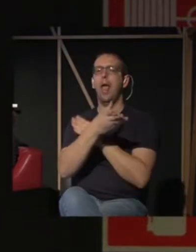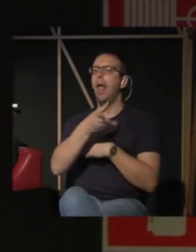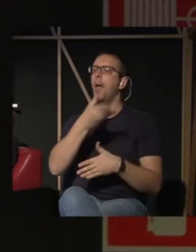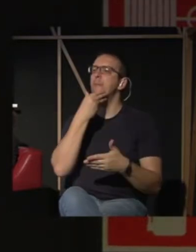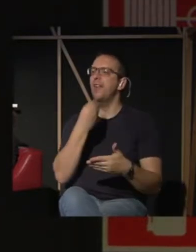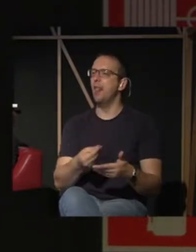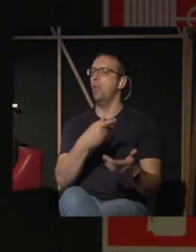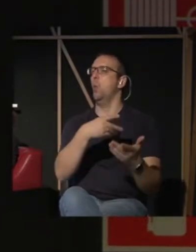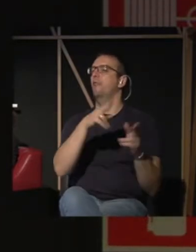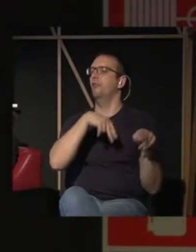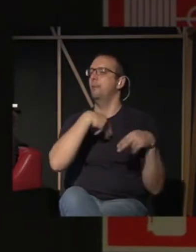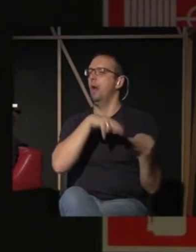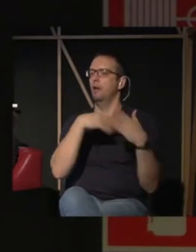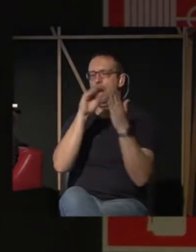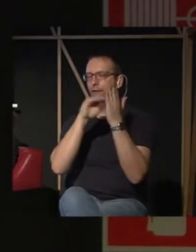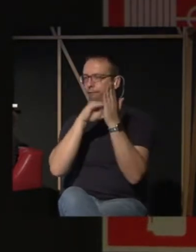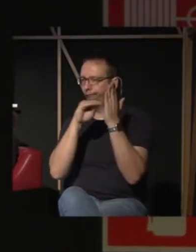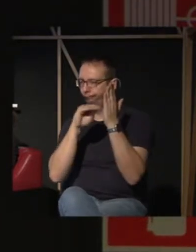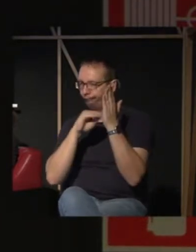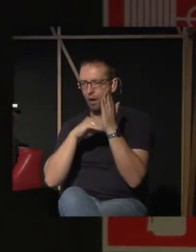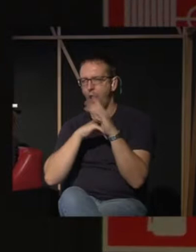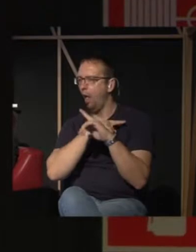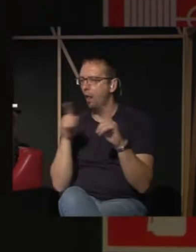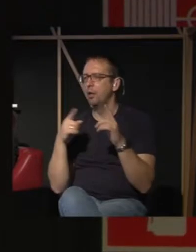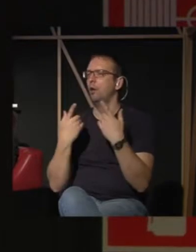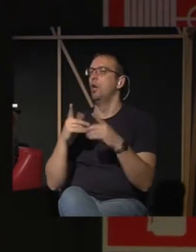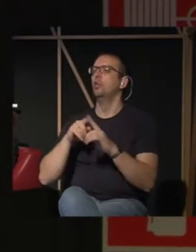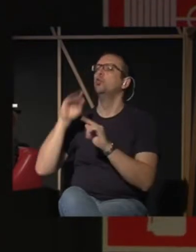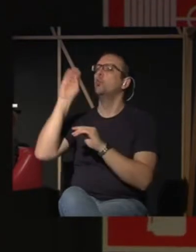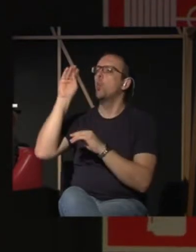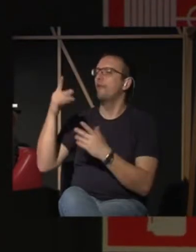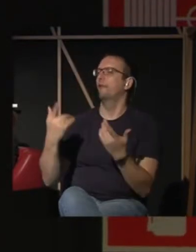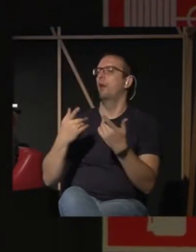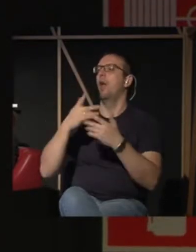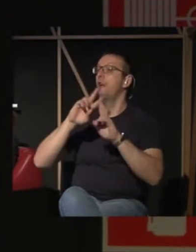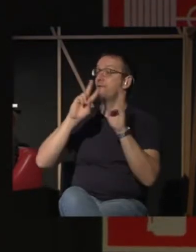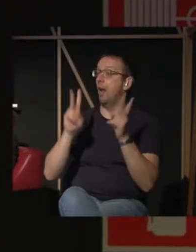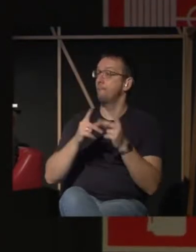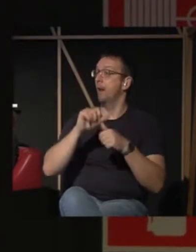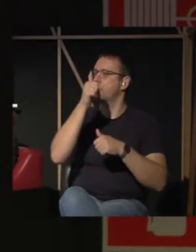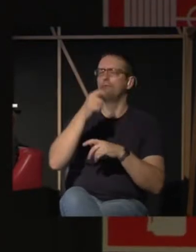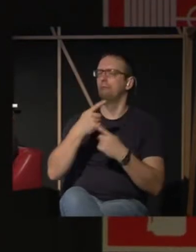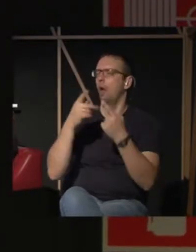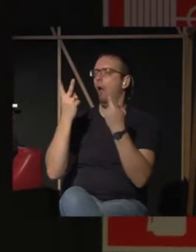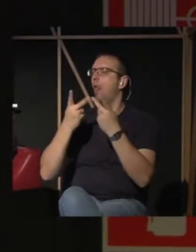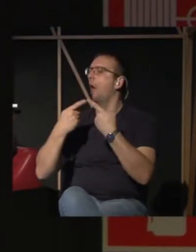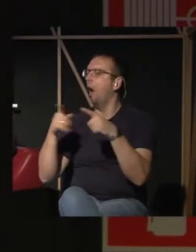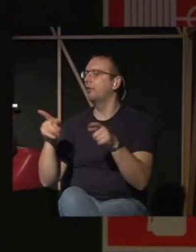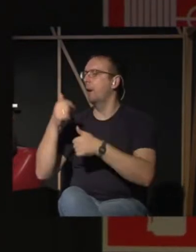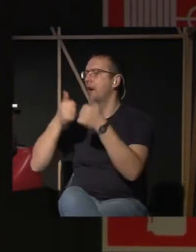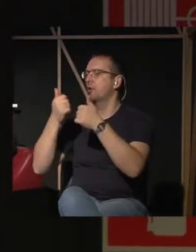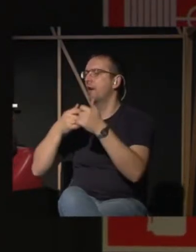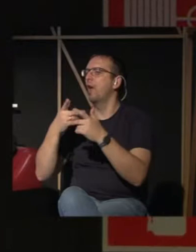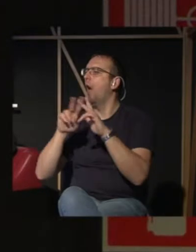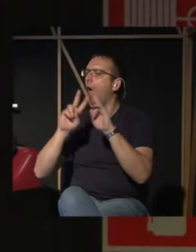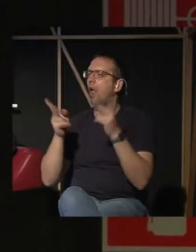Cups, but the other tournaments that FIFA also organizes. We also had the establishment of